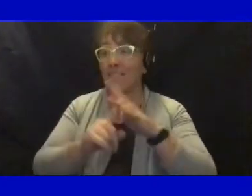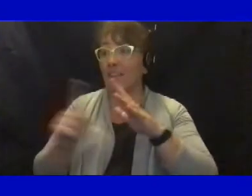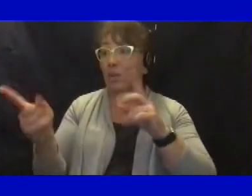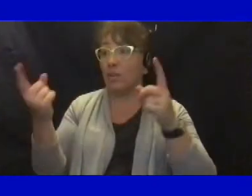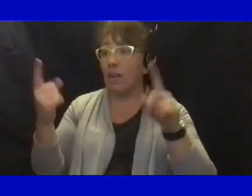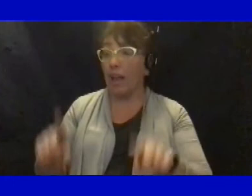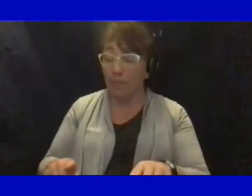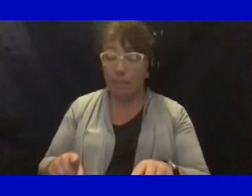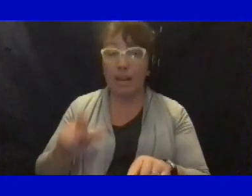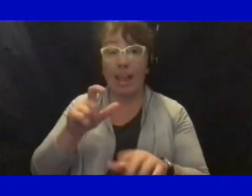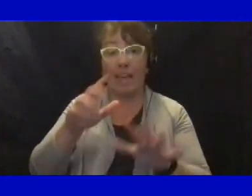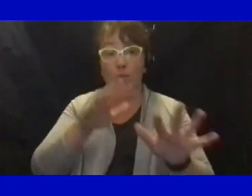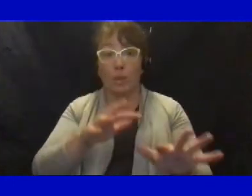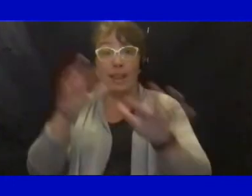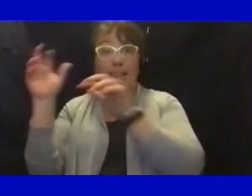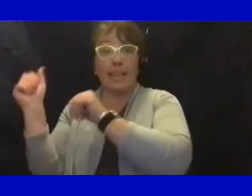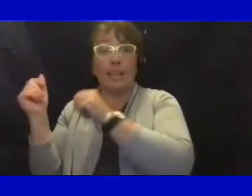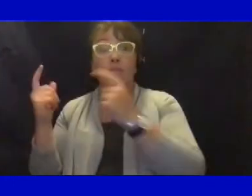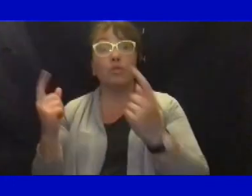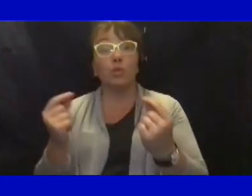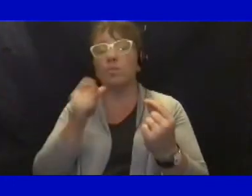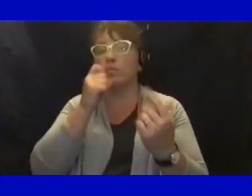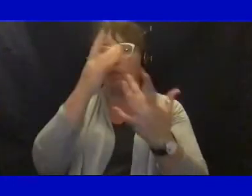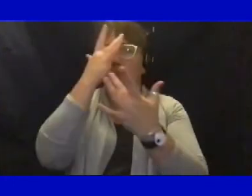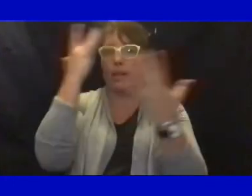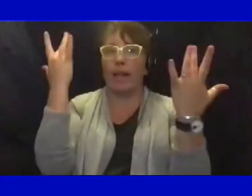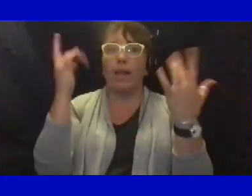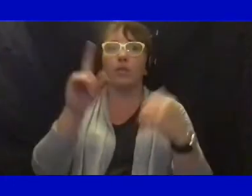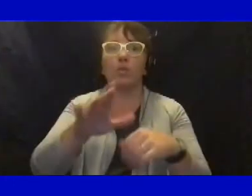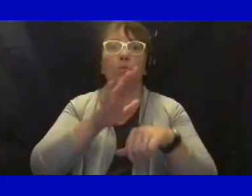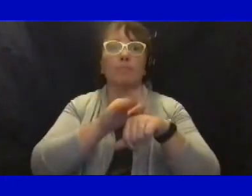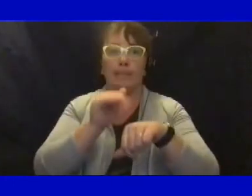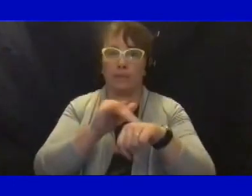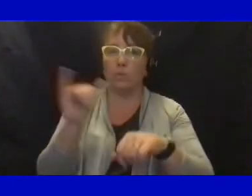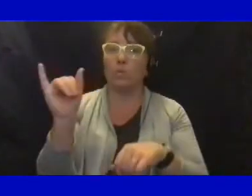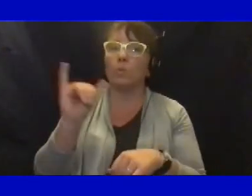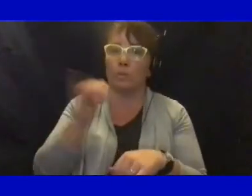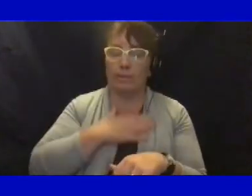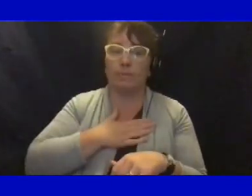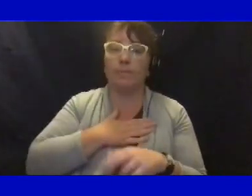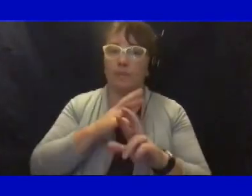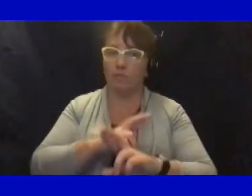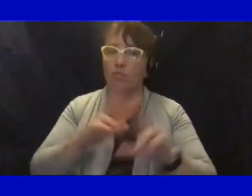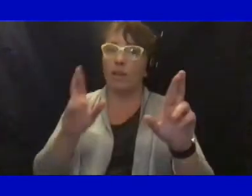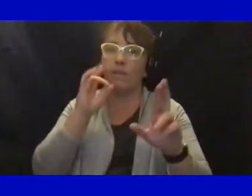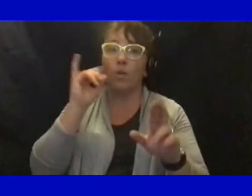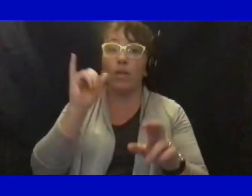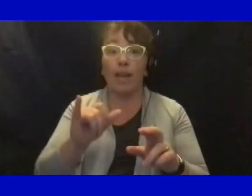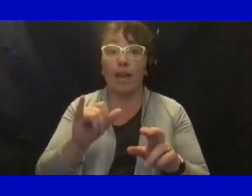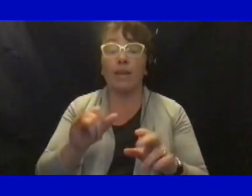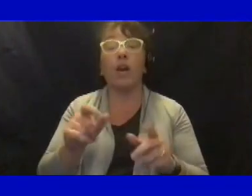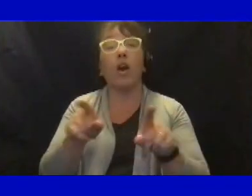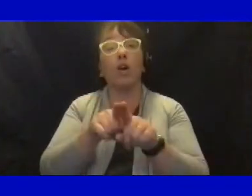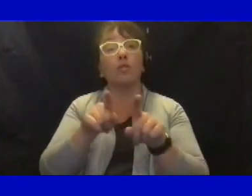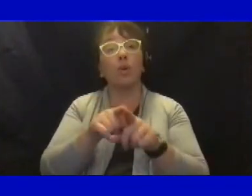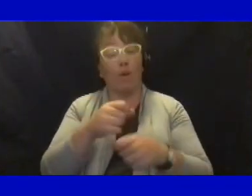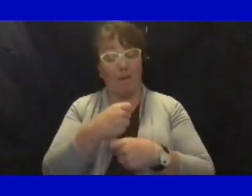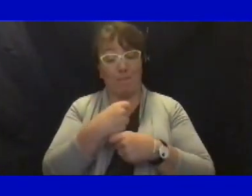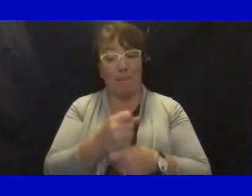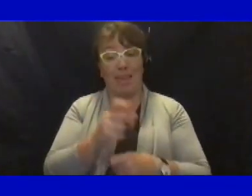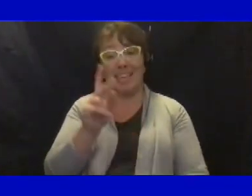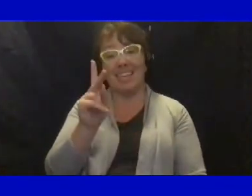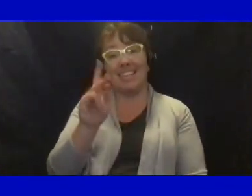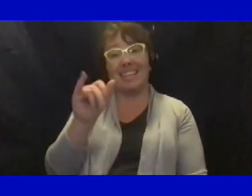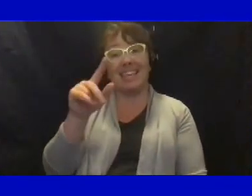leave rapidly in the middle of the night, whatever. Have a kit so that you have a bag that you can grab with